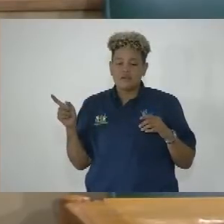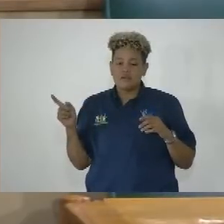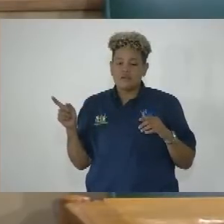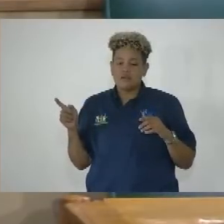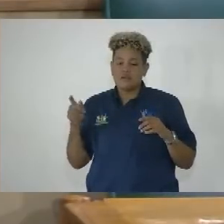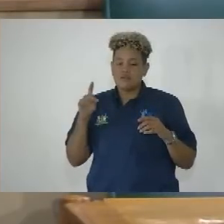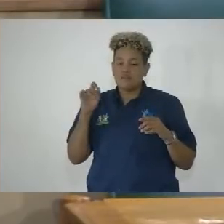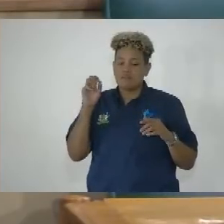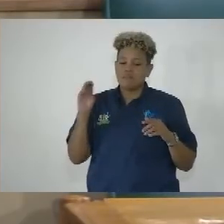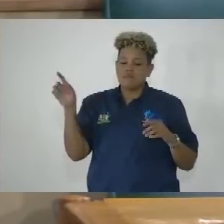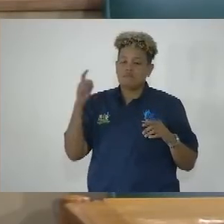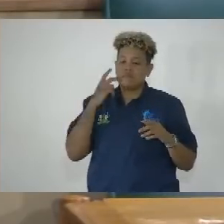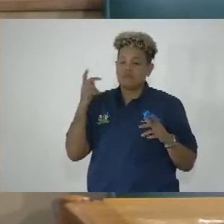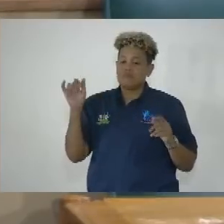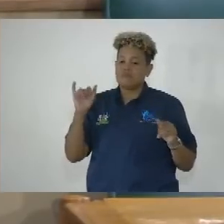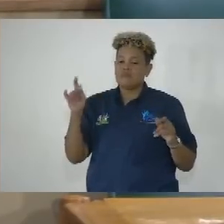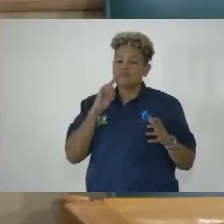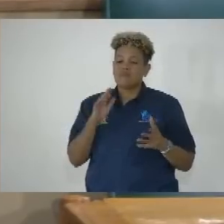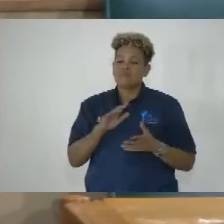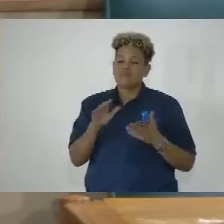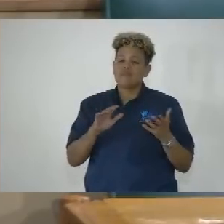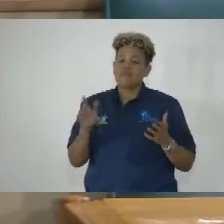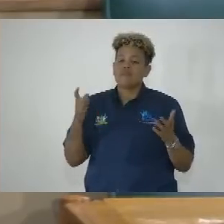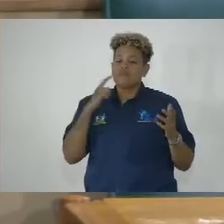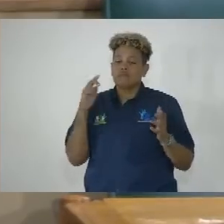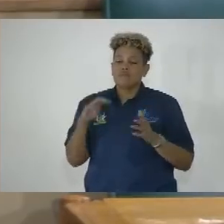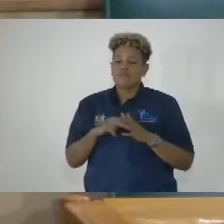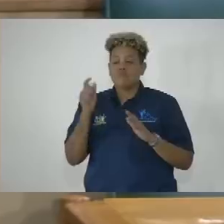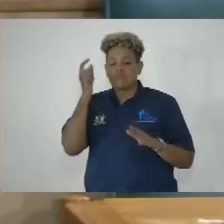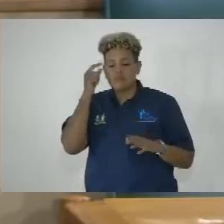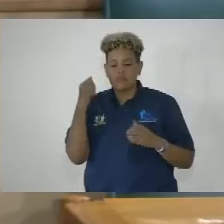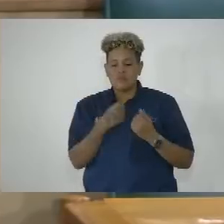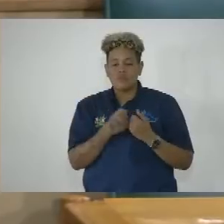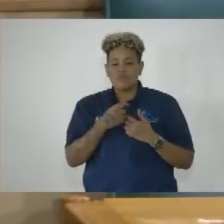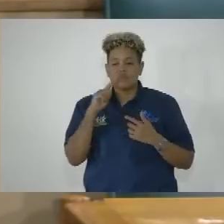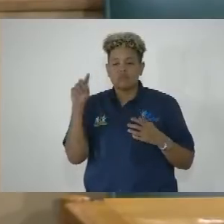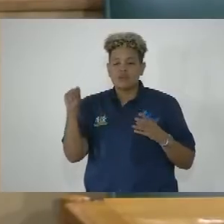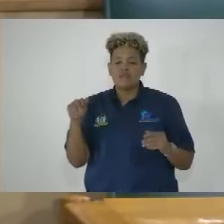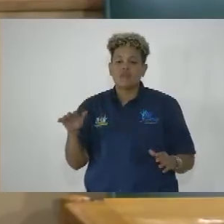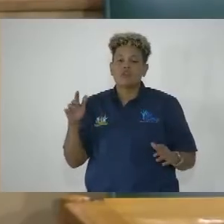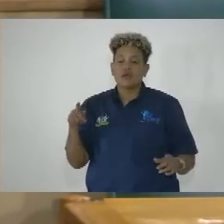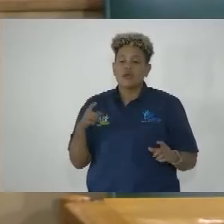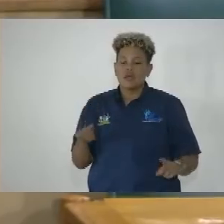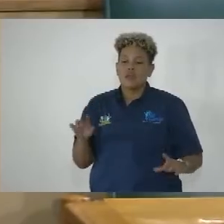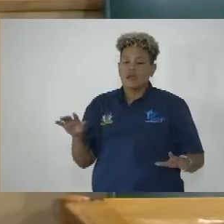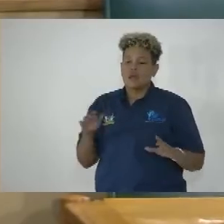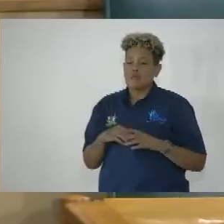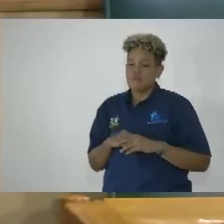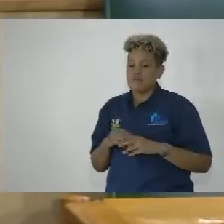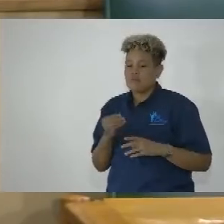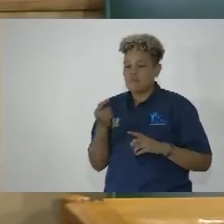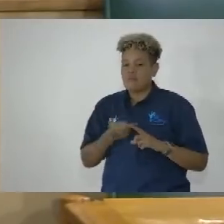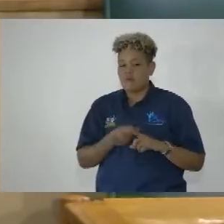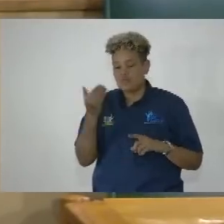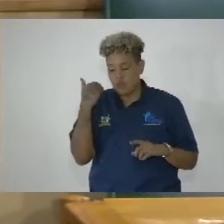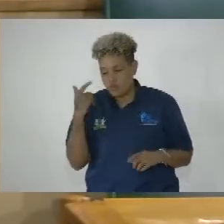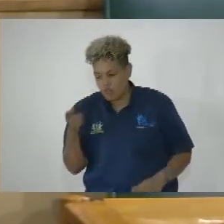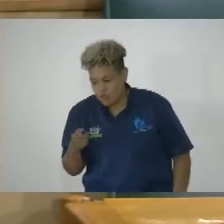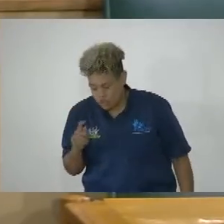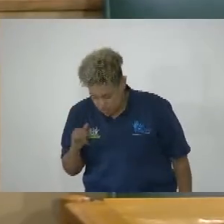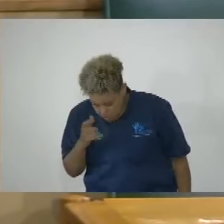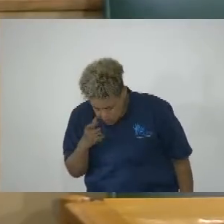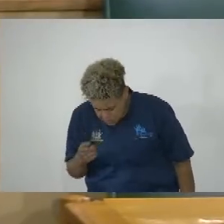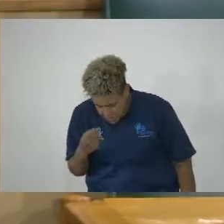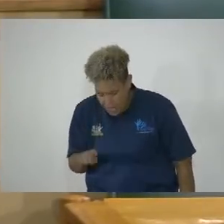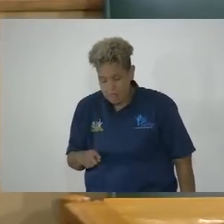Petrojam that was in some need for government support for their funding a couple months ago, just recently.